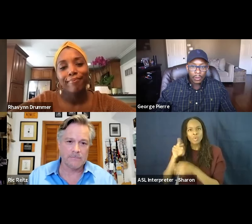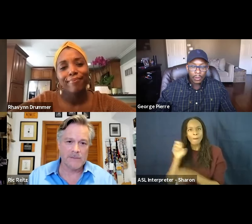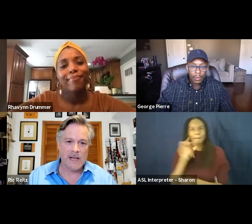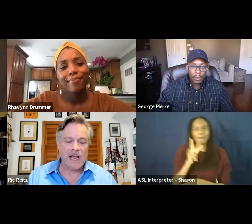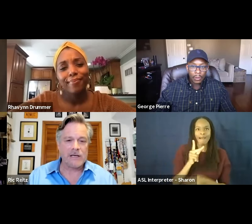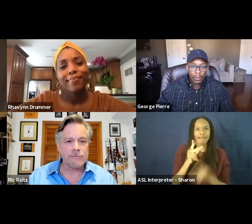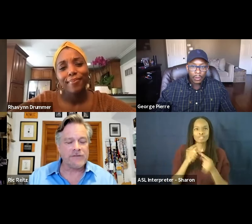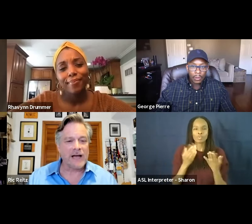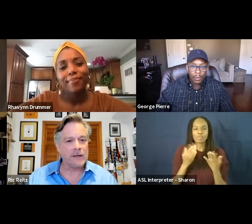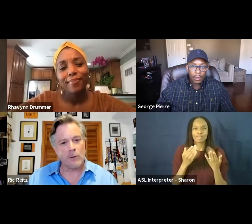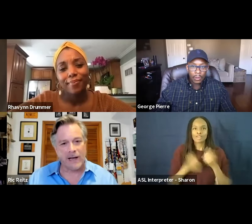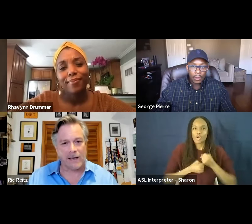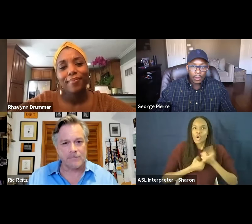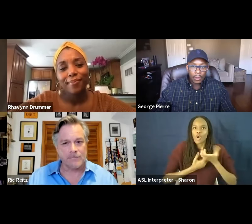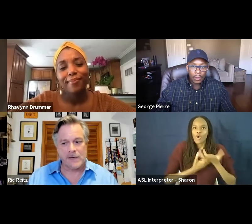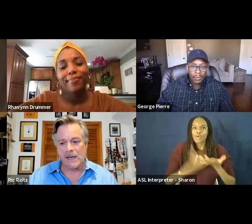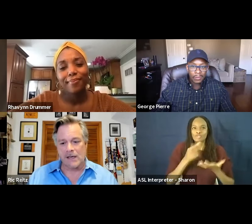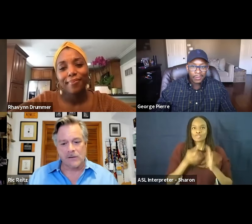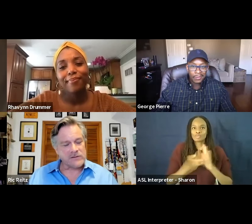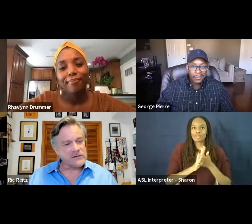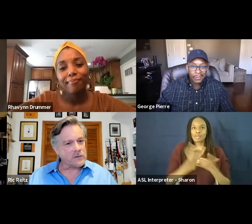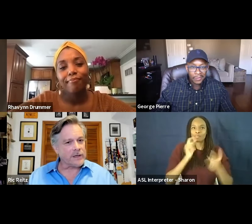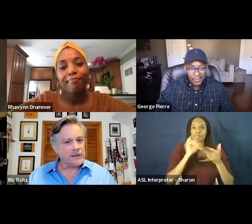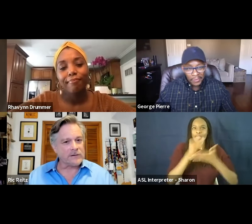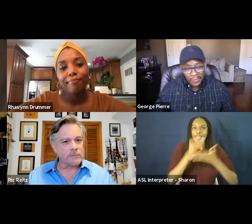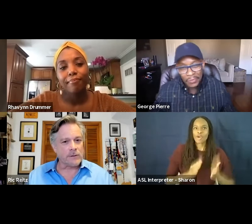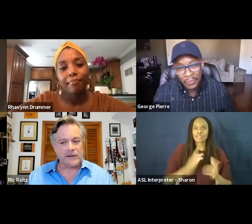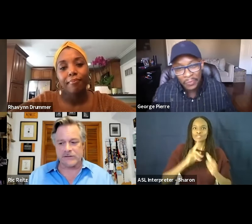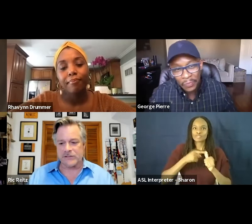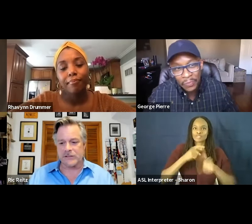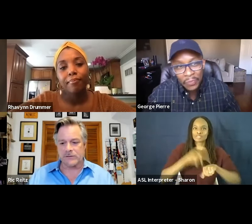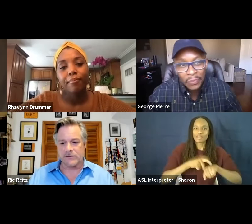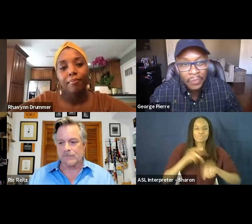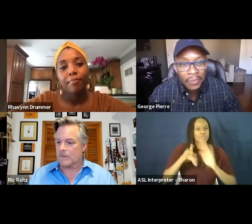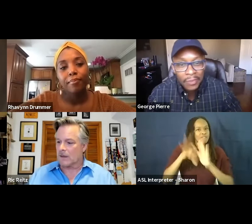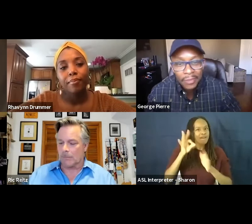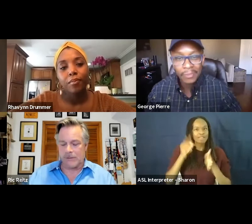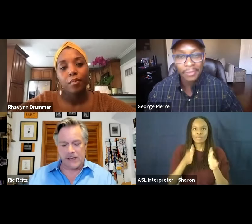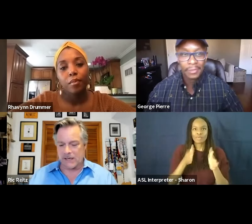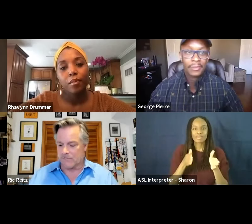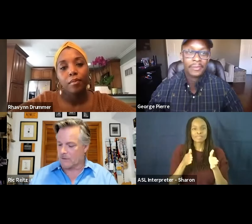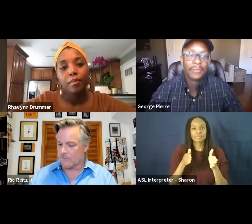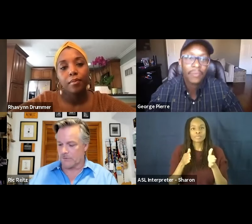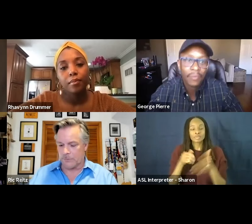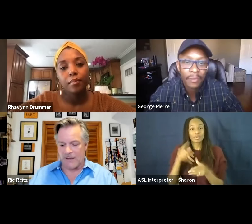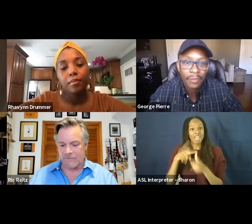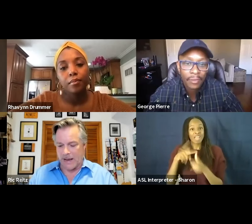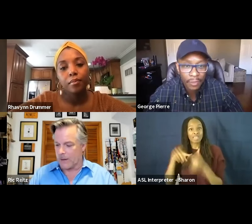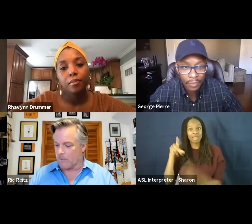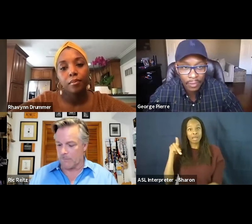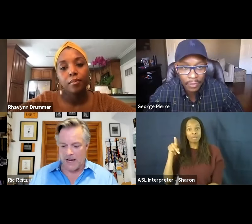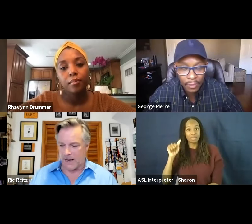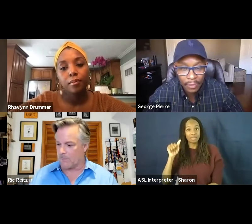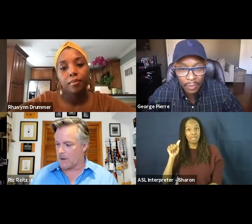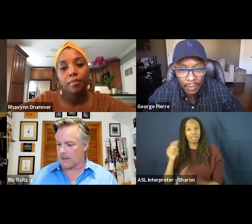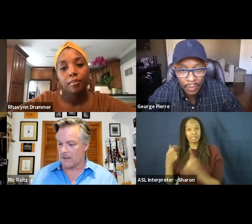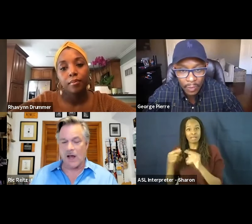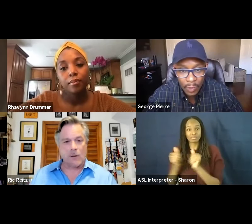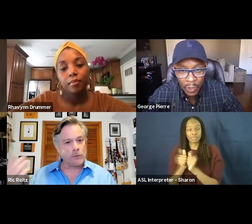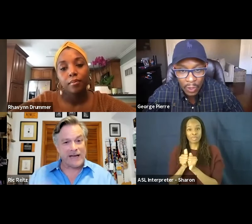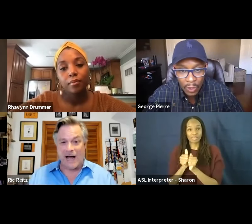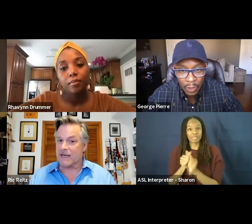with, and you find a way. Just as quickly as we were about to shoot, a PA comes over with a private bag with my name